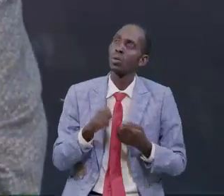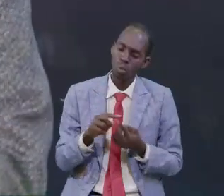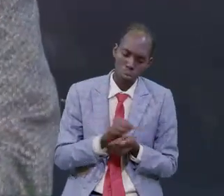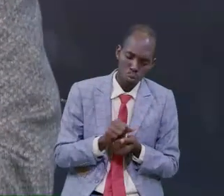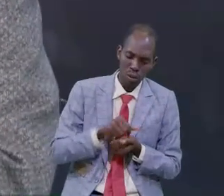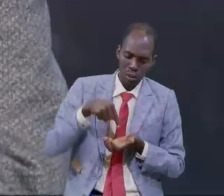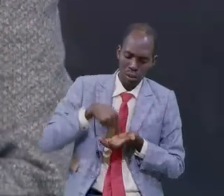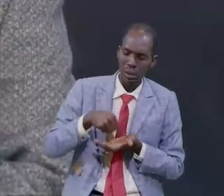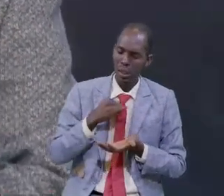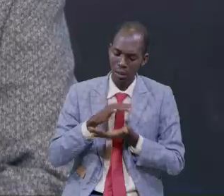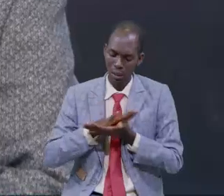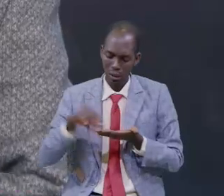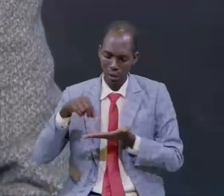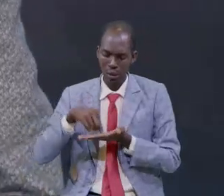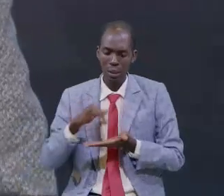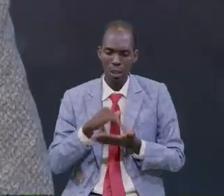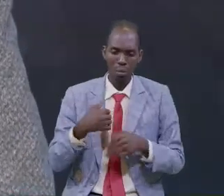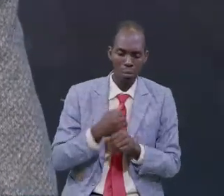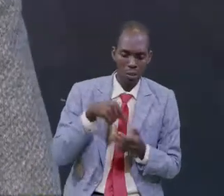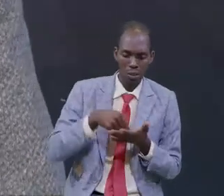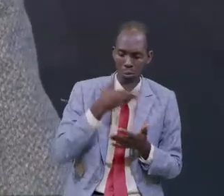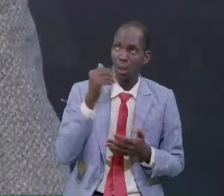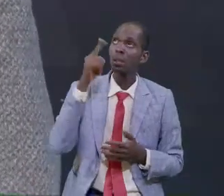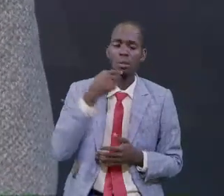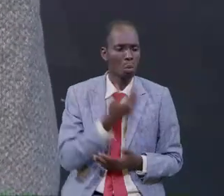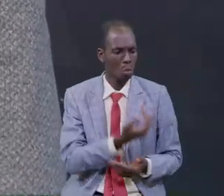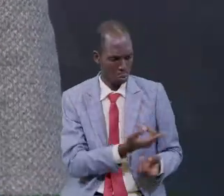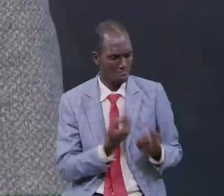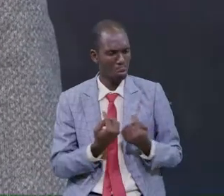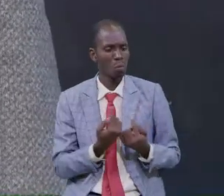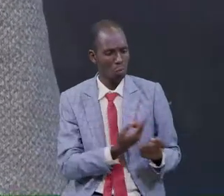that and make this better. He said, come. Come as you are.